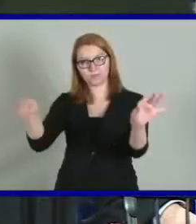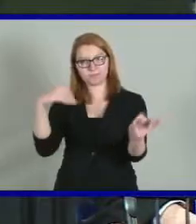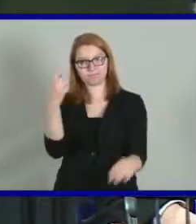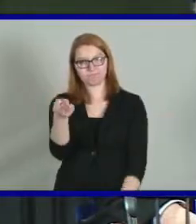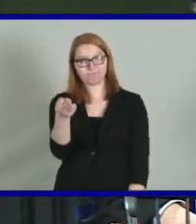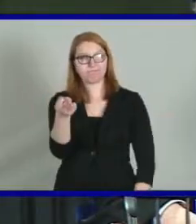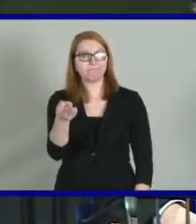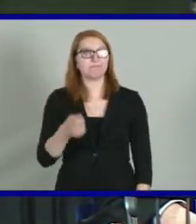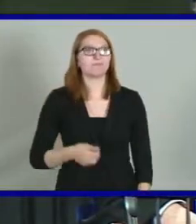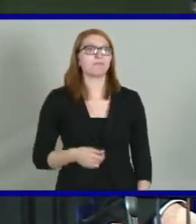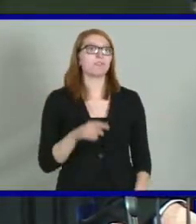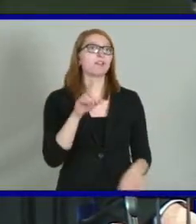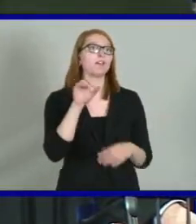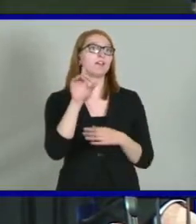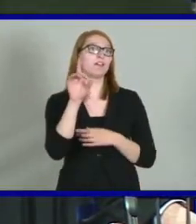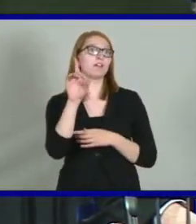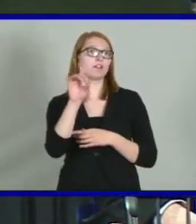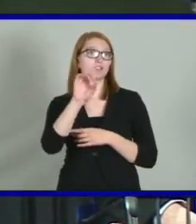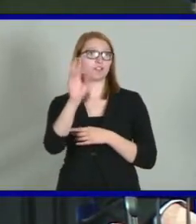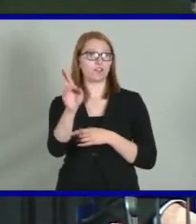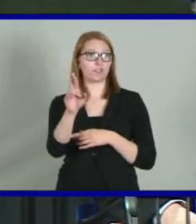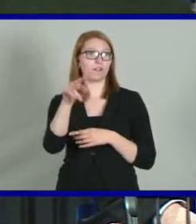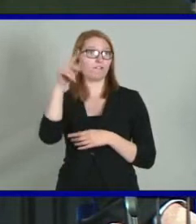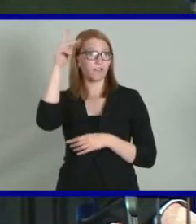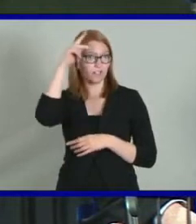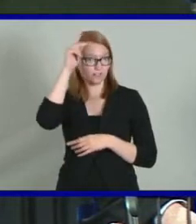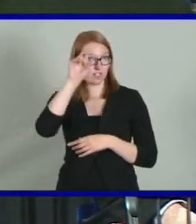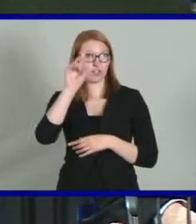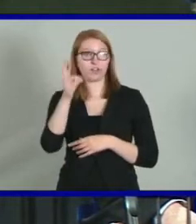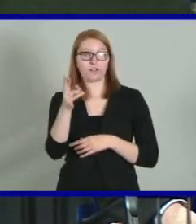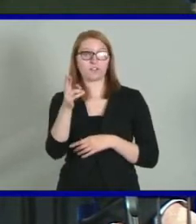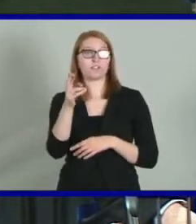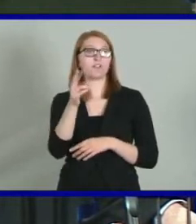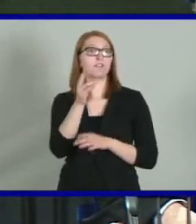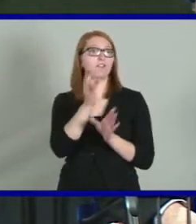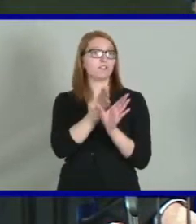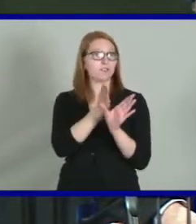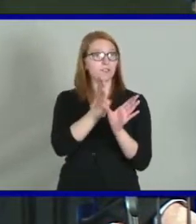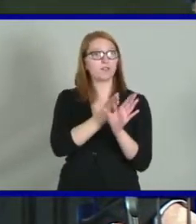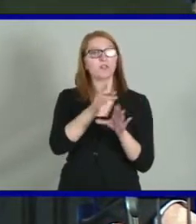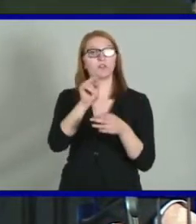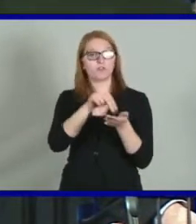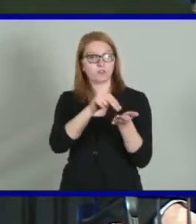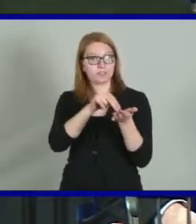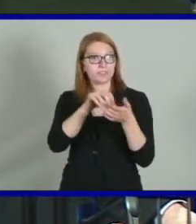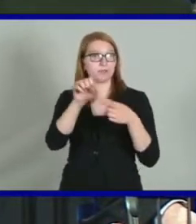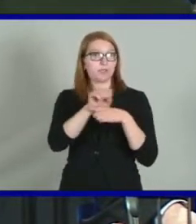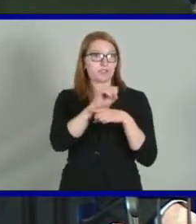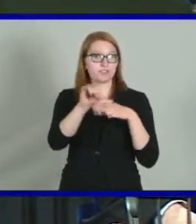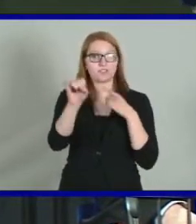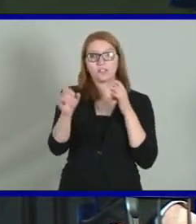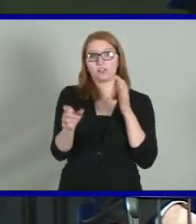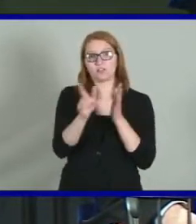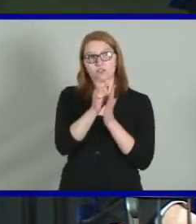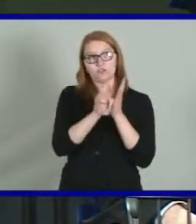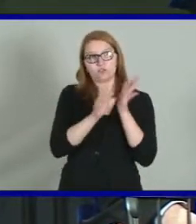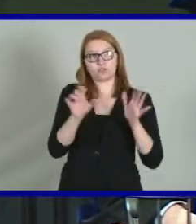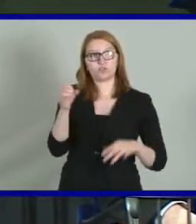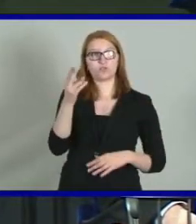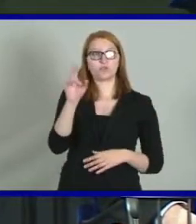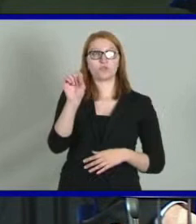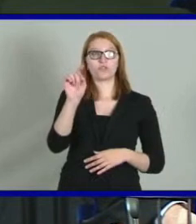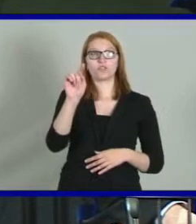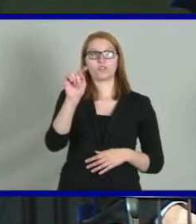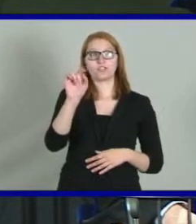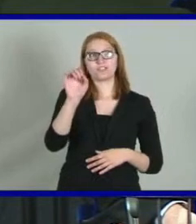Doctors of Philosophy, Doctors of Audiology, Doctors of Nursing Practice, and Juris Doctors, please proceed to cross